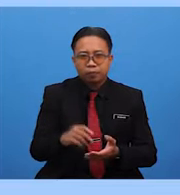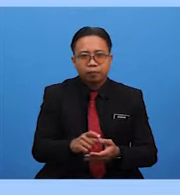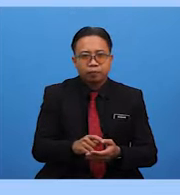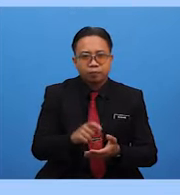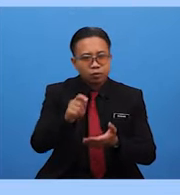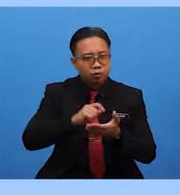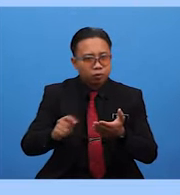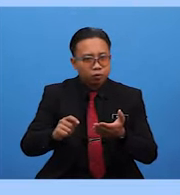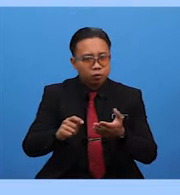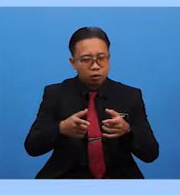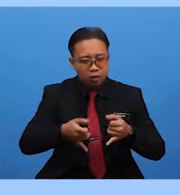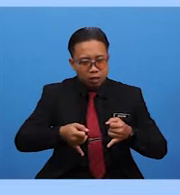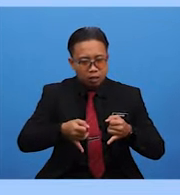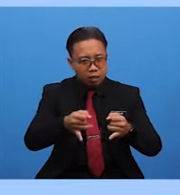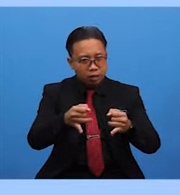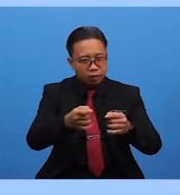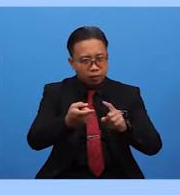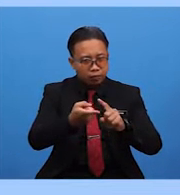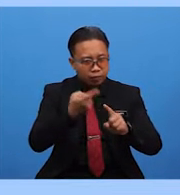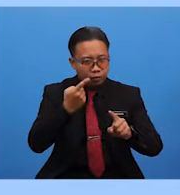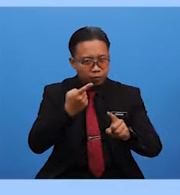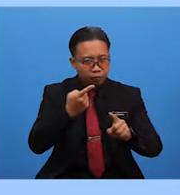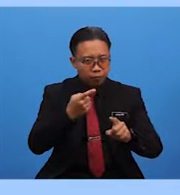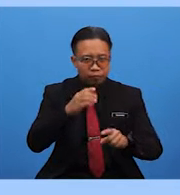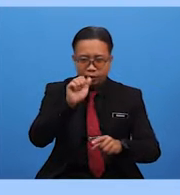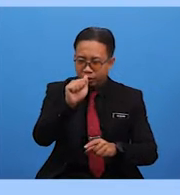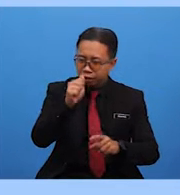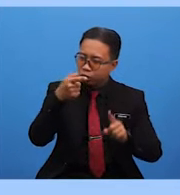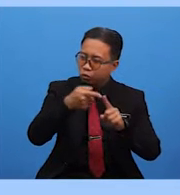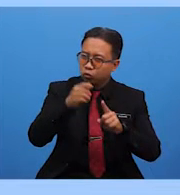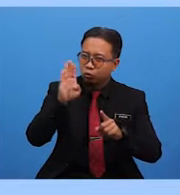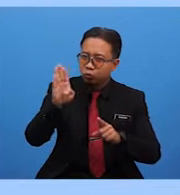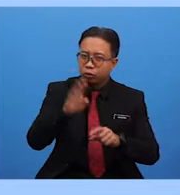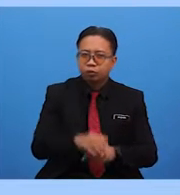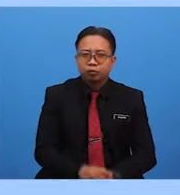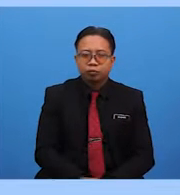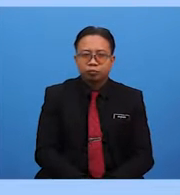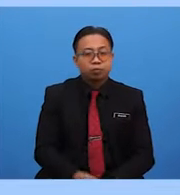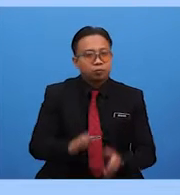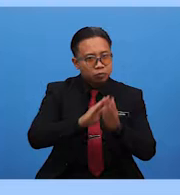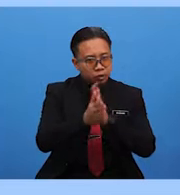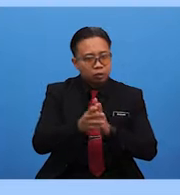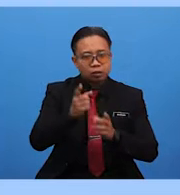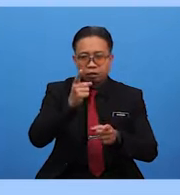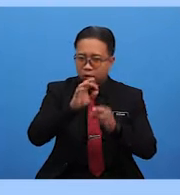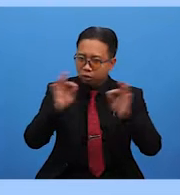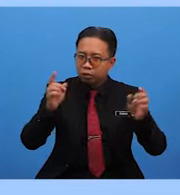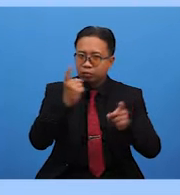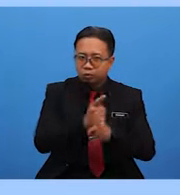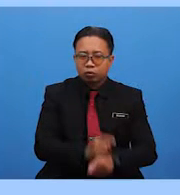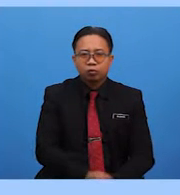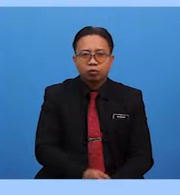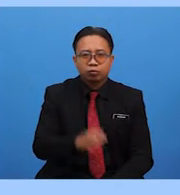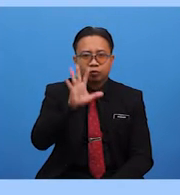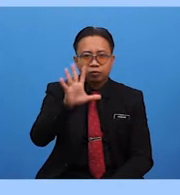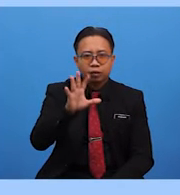line to join these clauses from column A to B so that they become complete sentences. There are